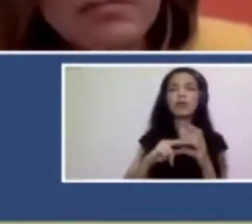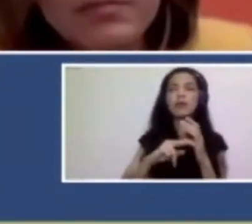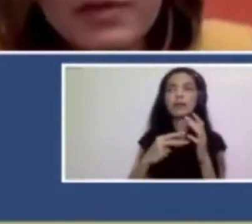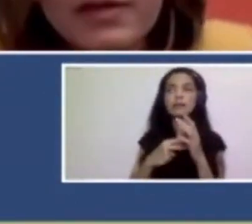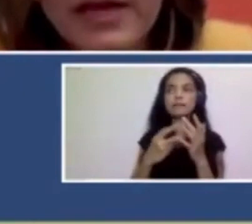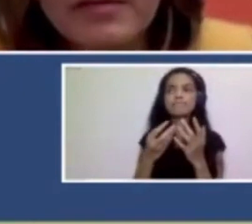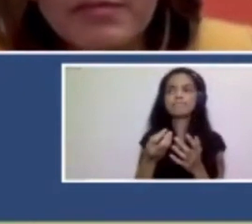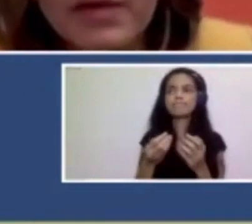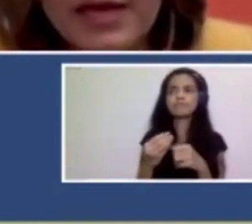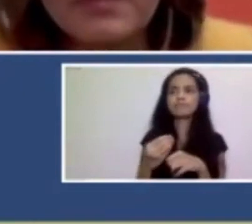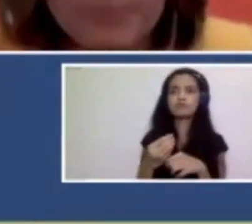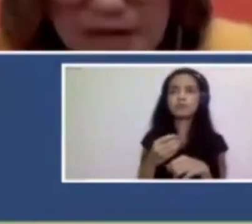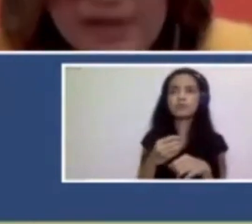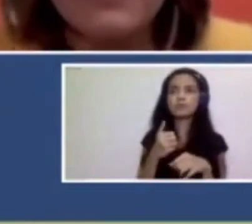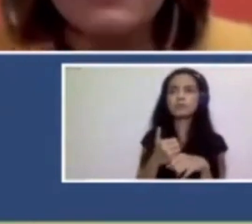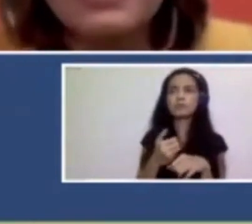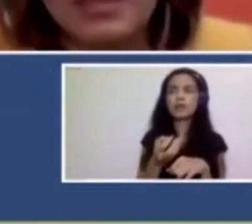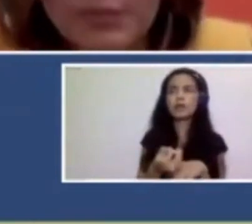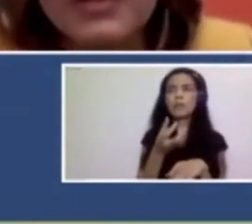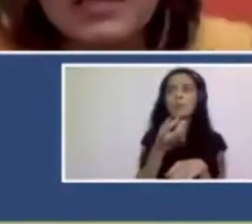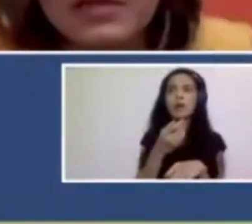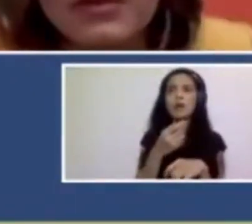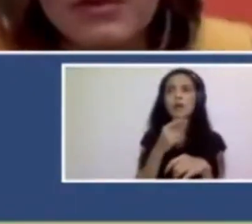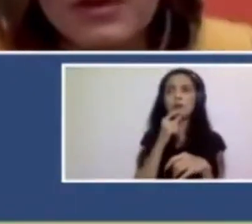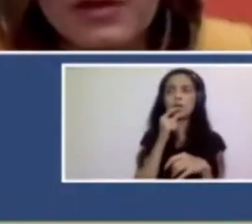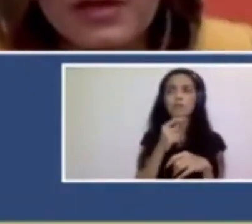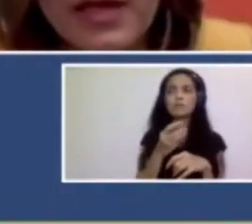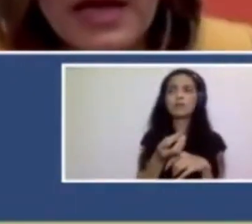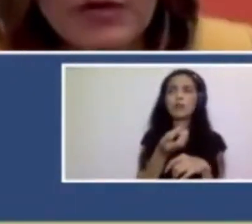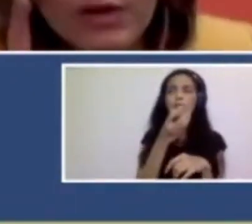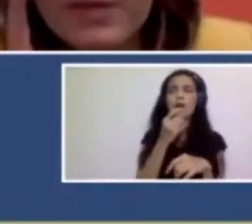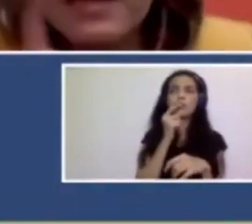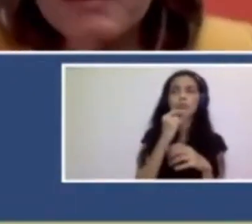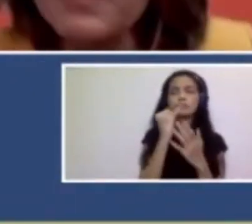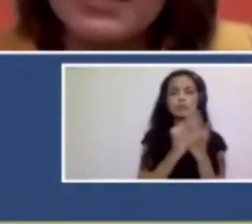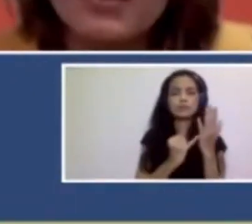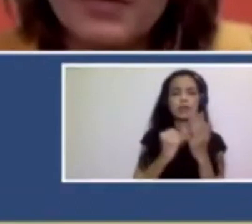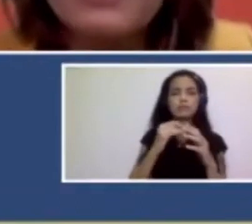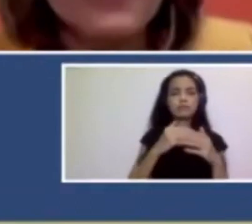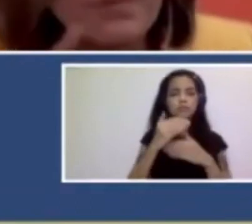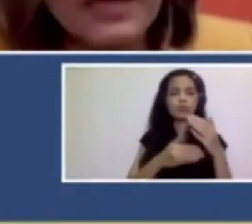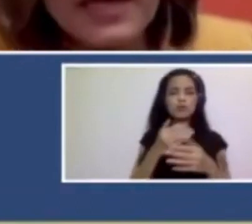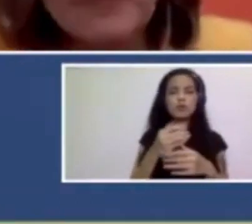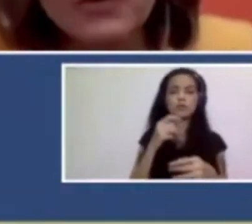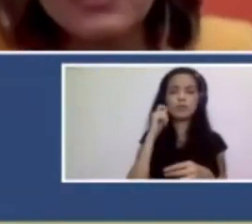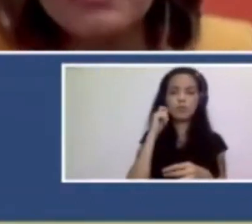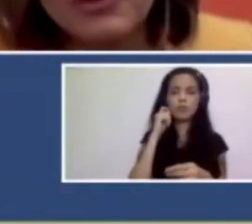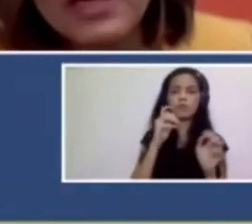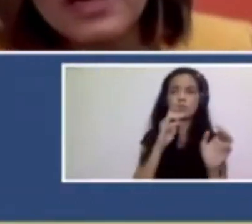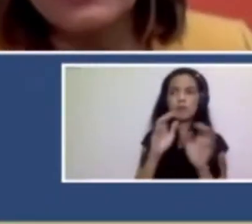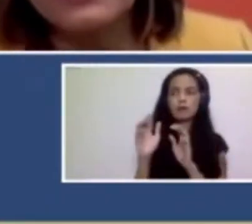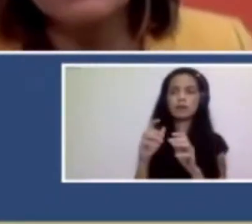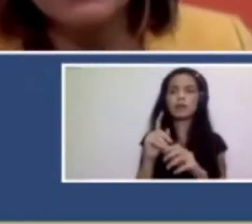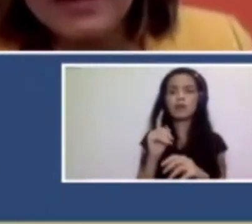easy, like made them part of the design process, Yeah. And women, it was mainly women. Some men came too, because